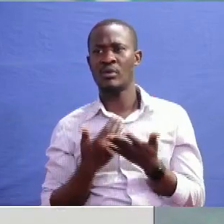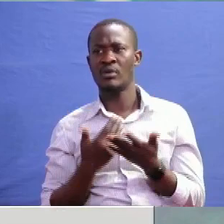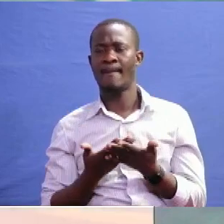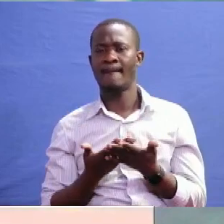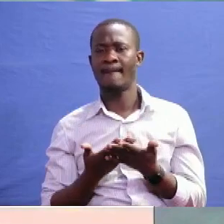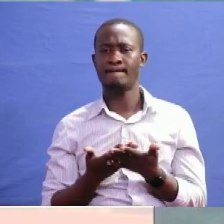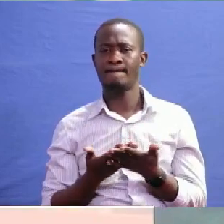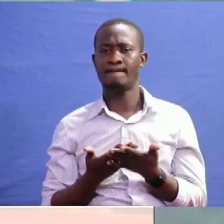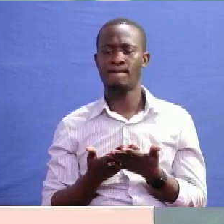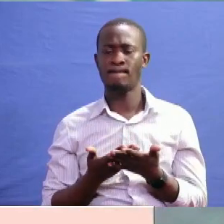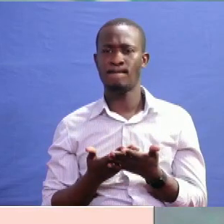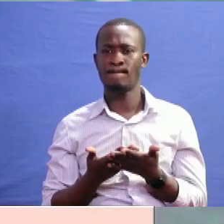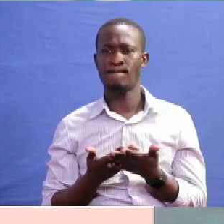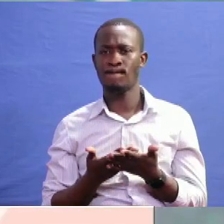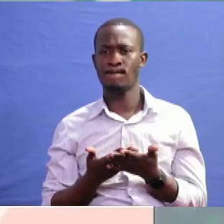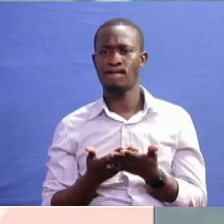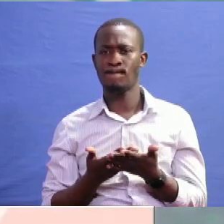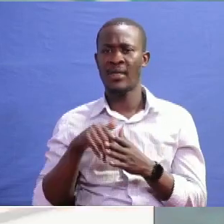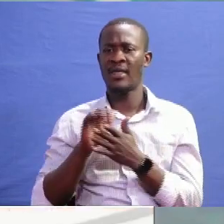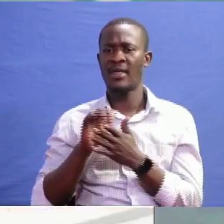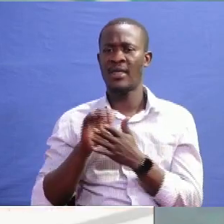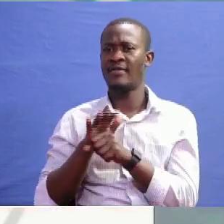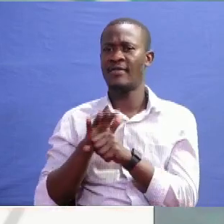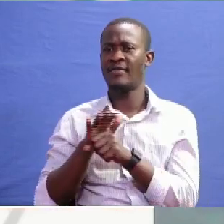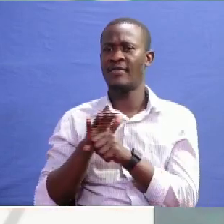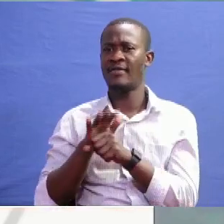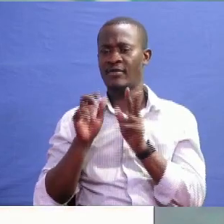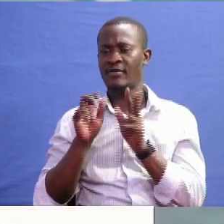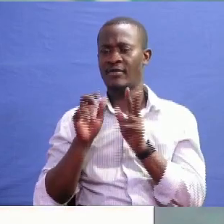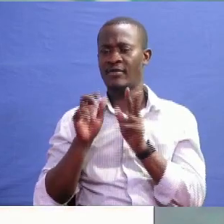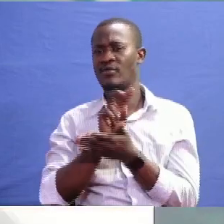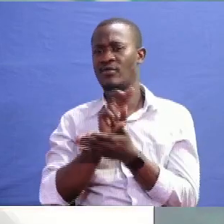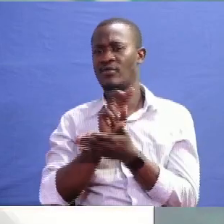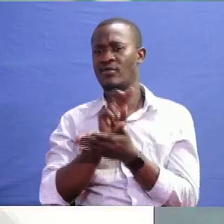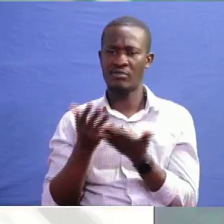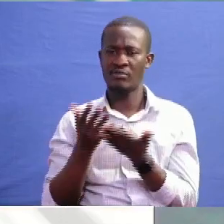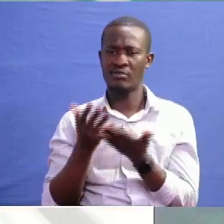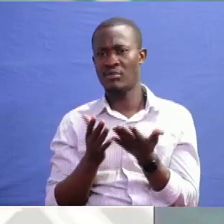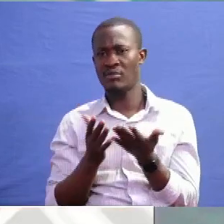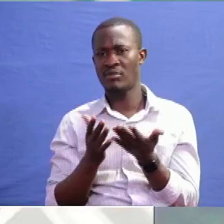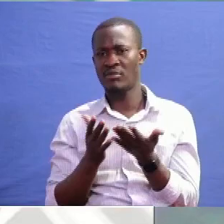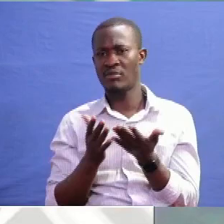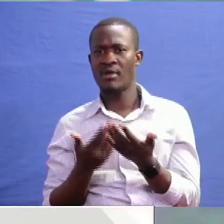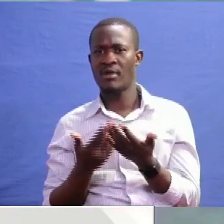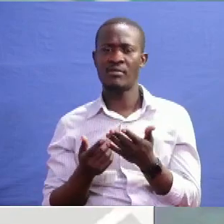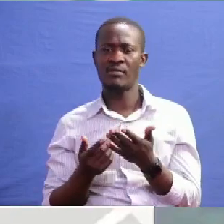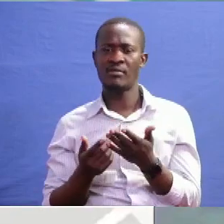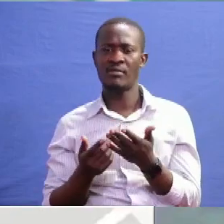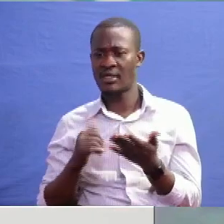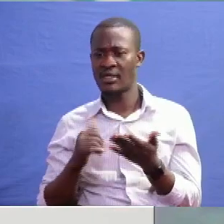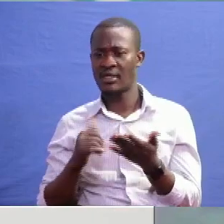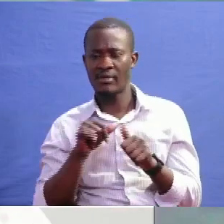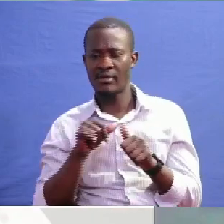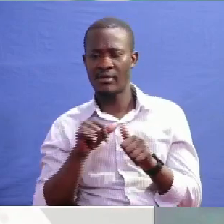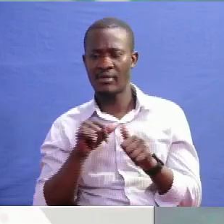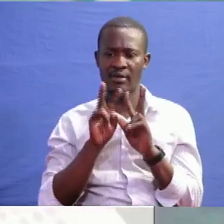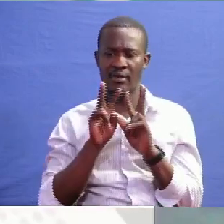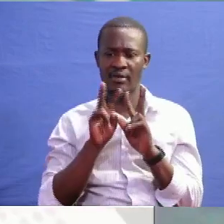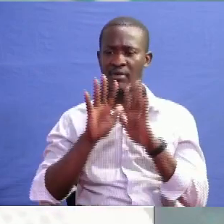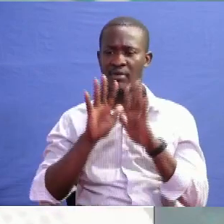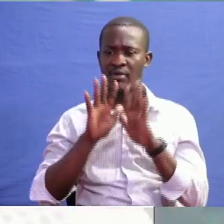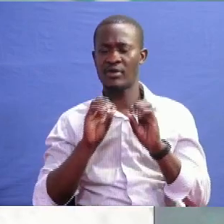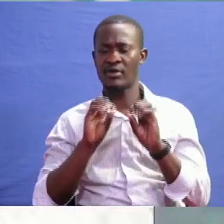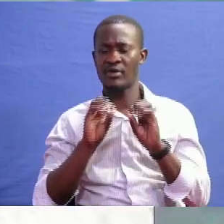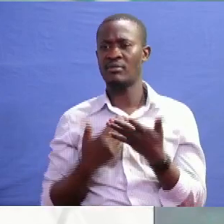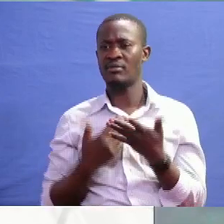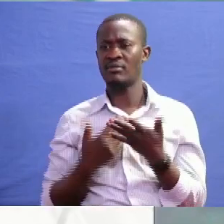multilinear equation with so many variables that we look at. Maybe if the details of those variables may not be important here, but we